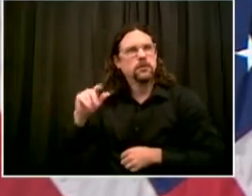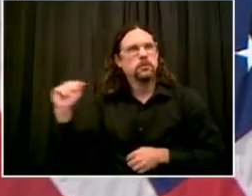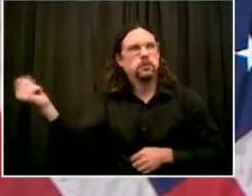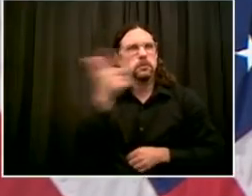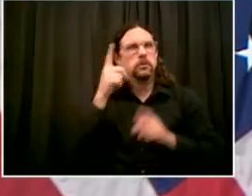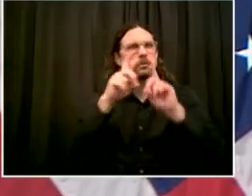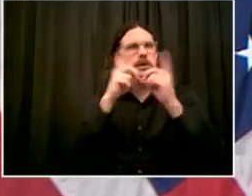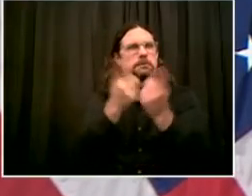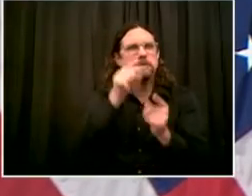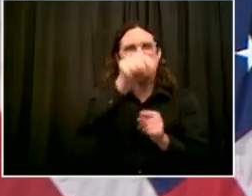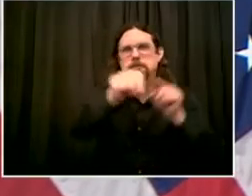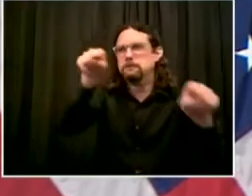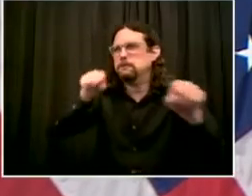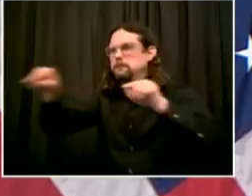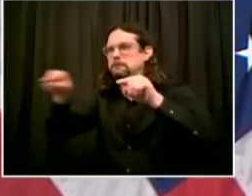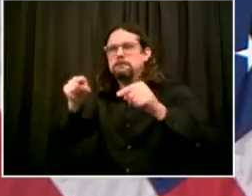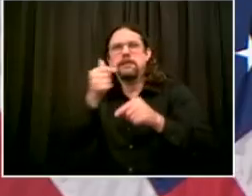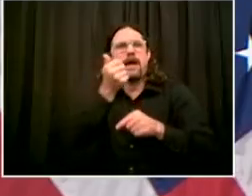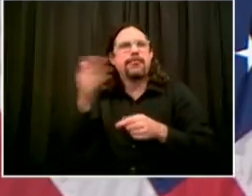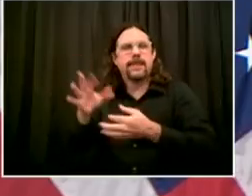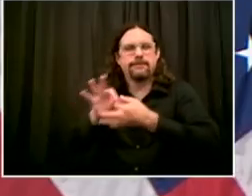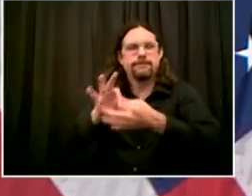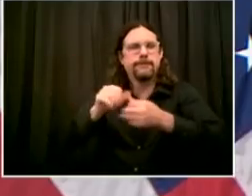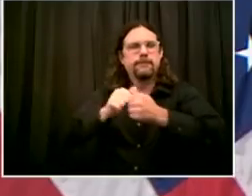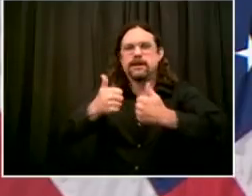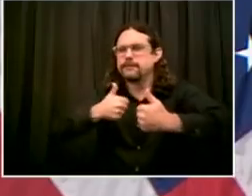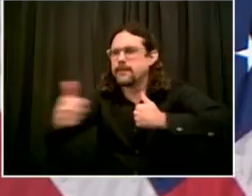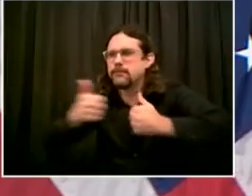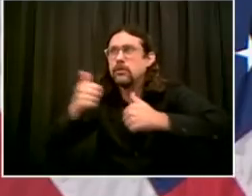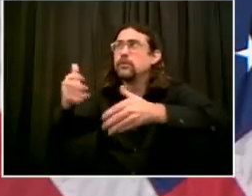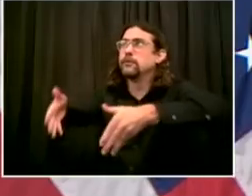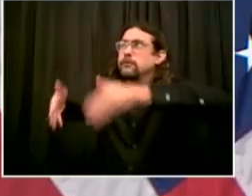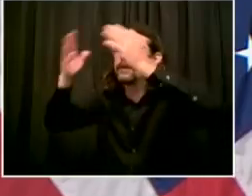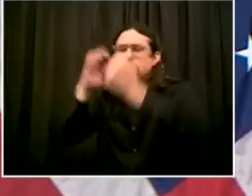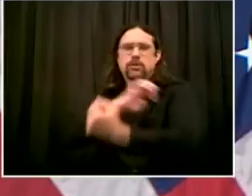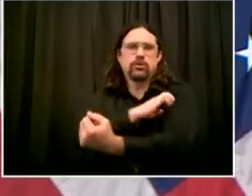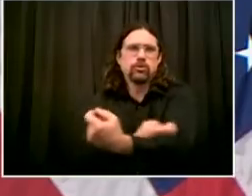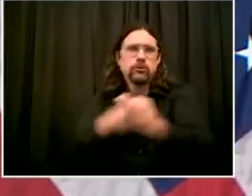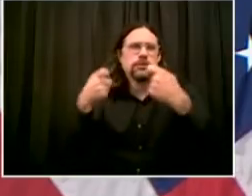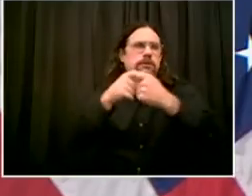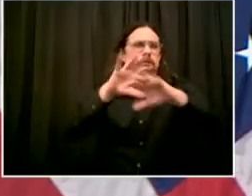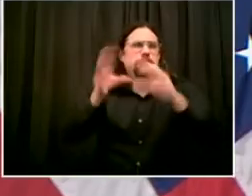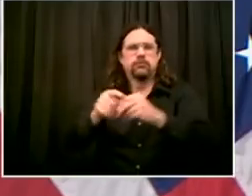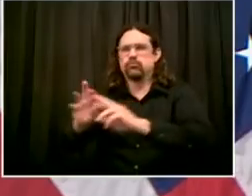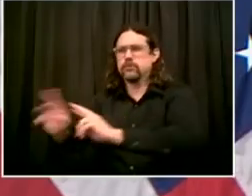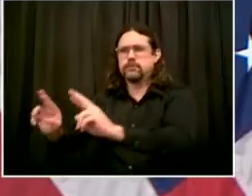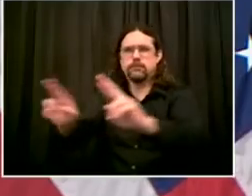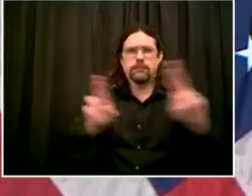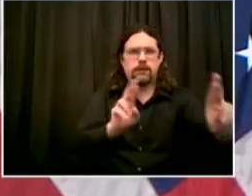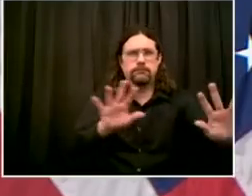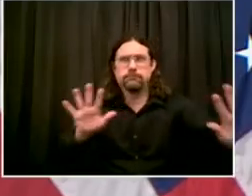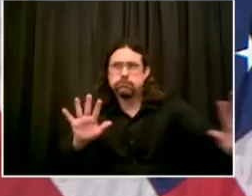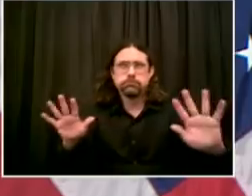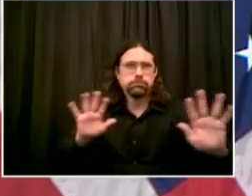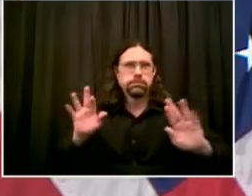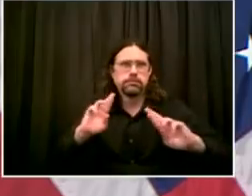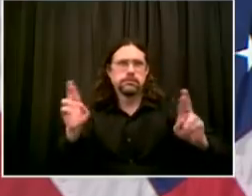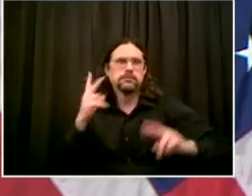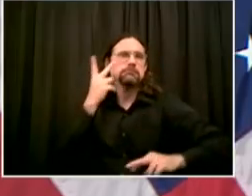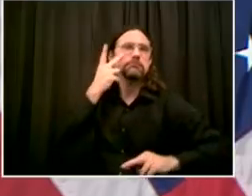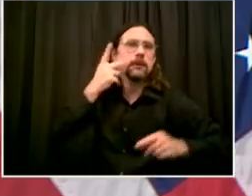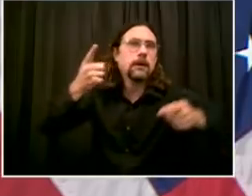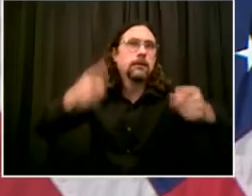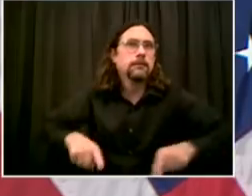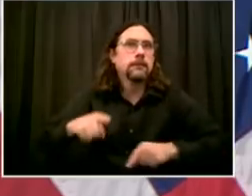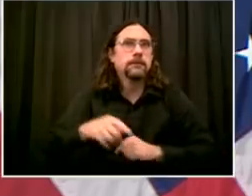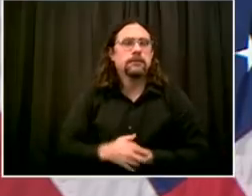And so what can New Yorkers do? First and foremost, know your zone. While we will not be activating or issuing an evacuation order